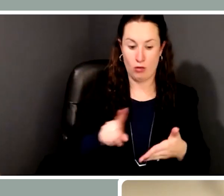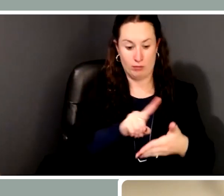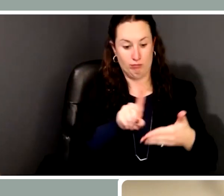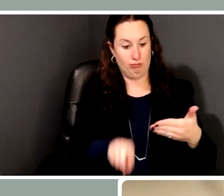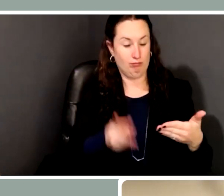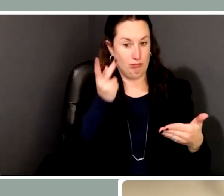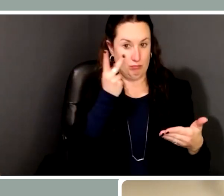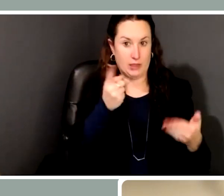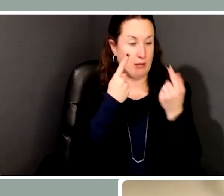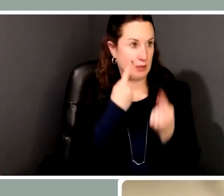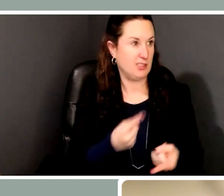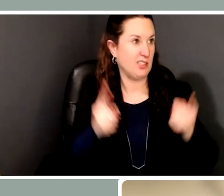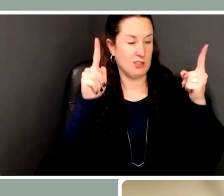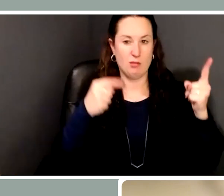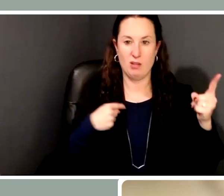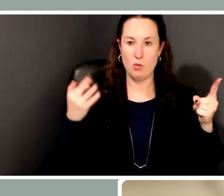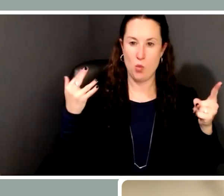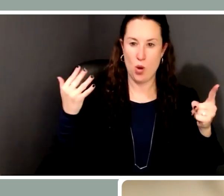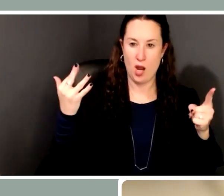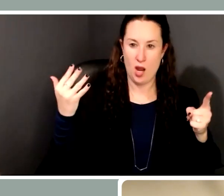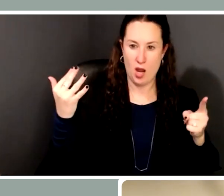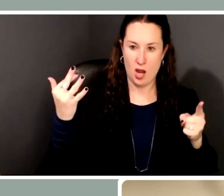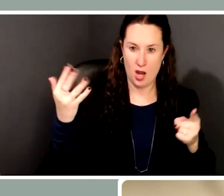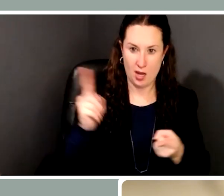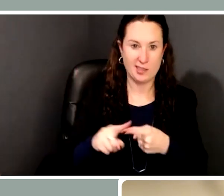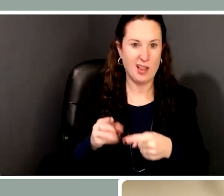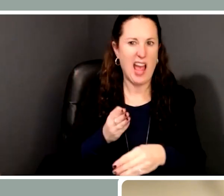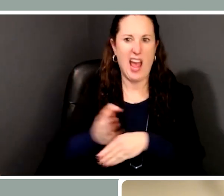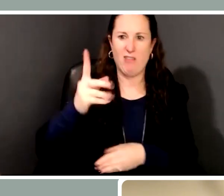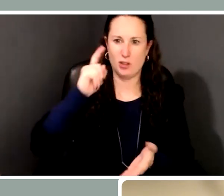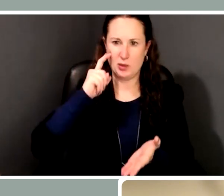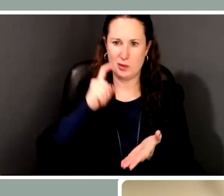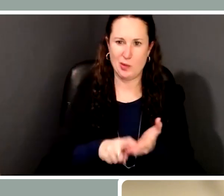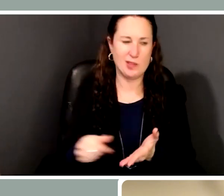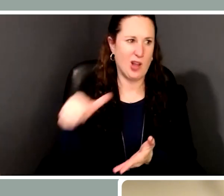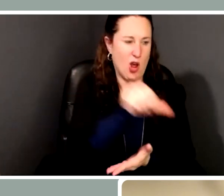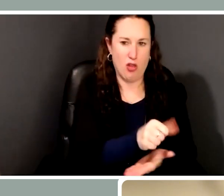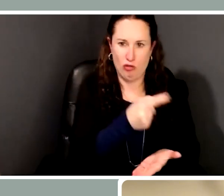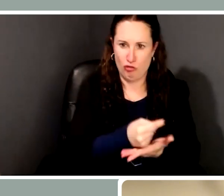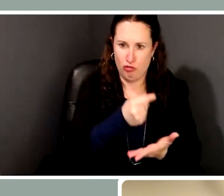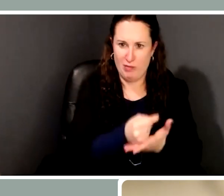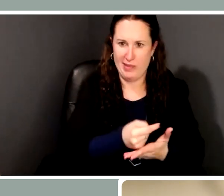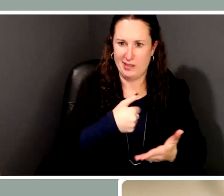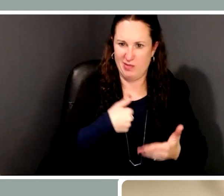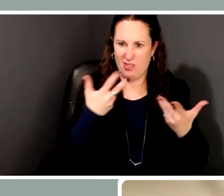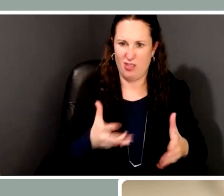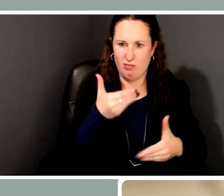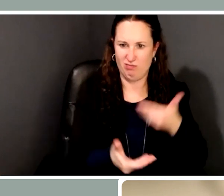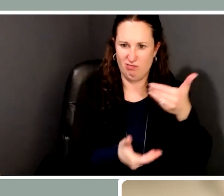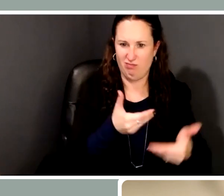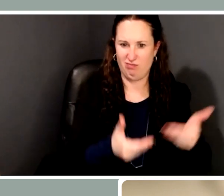successful, but only after I've experienced a progression on one or more treatments?